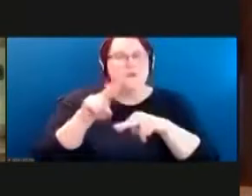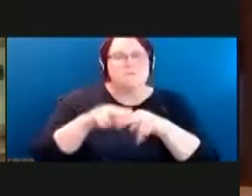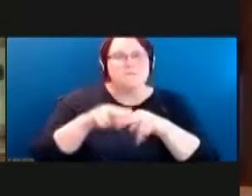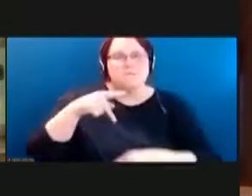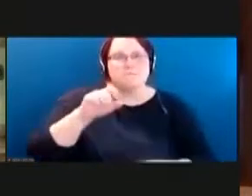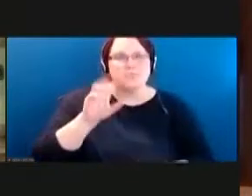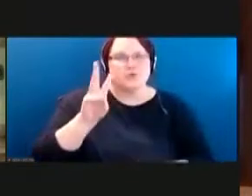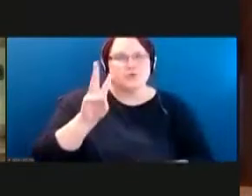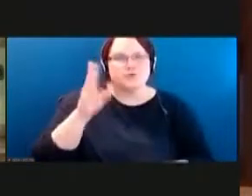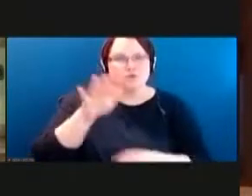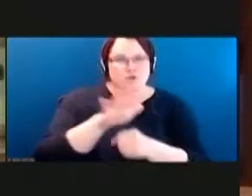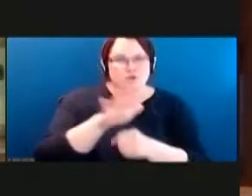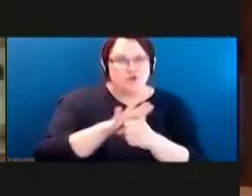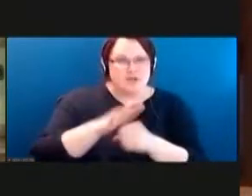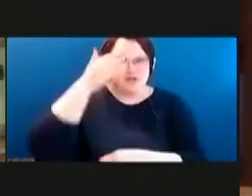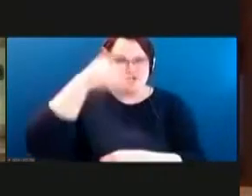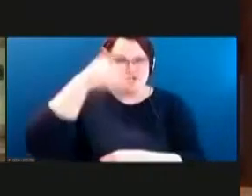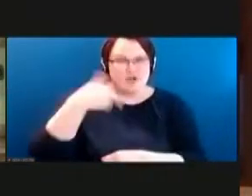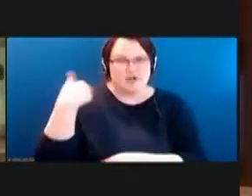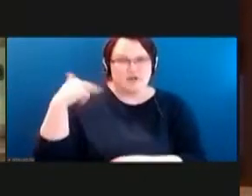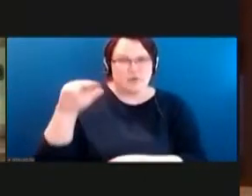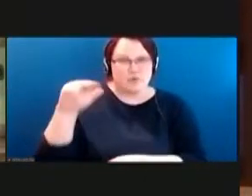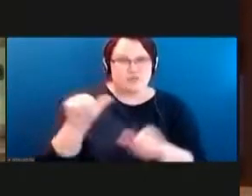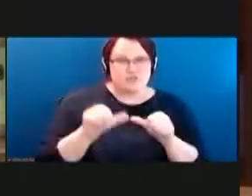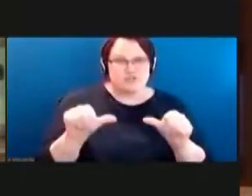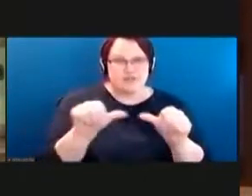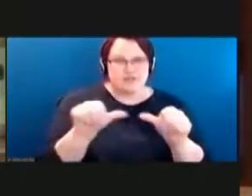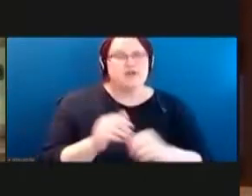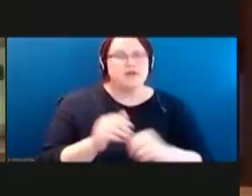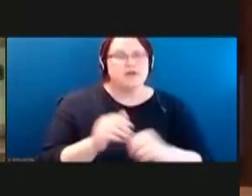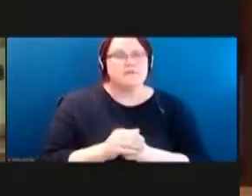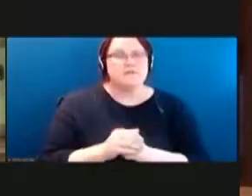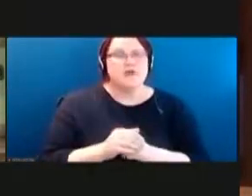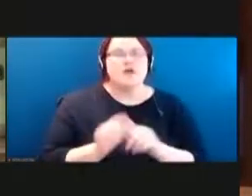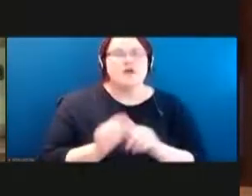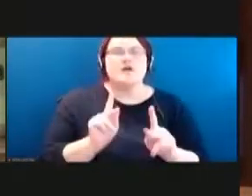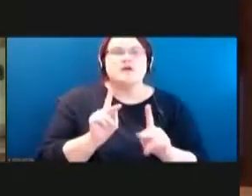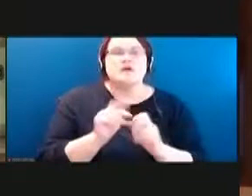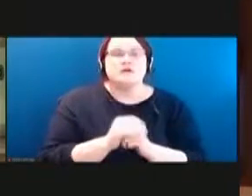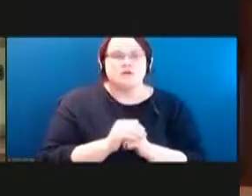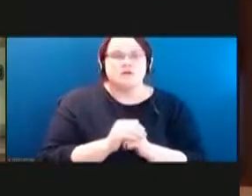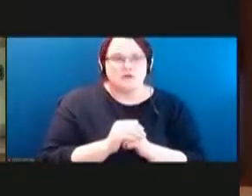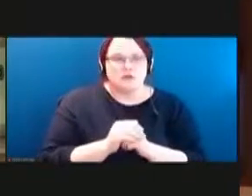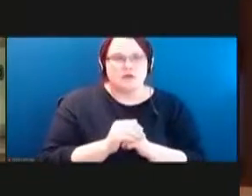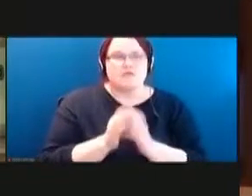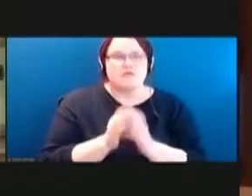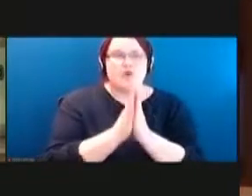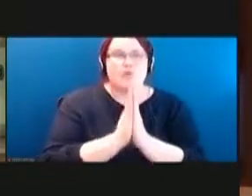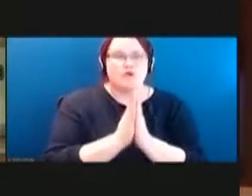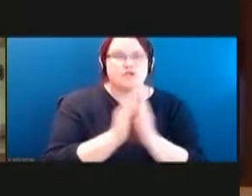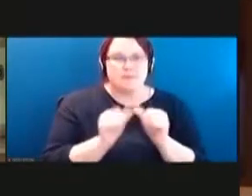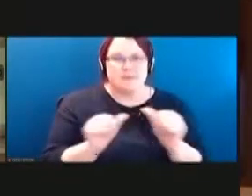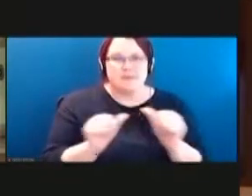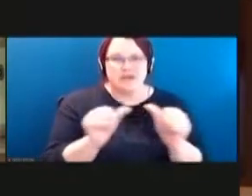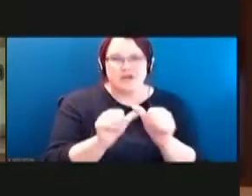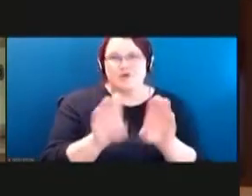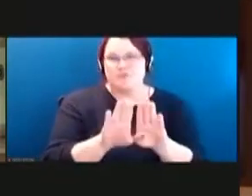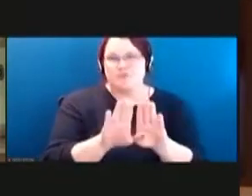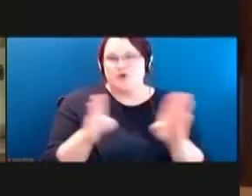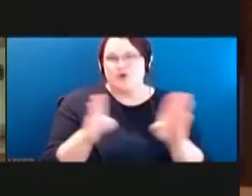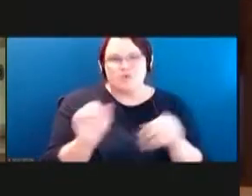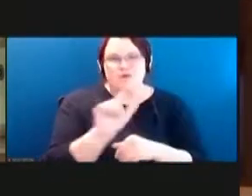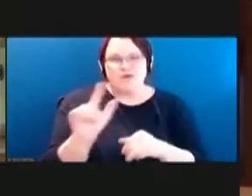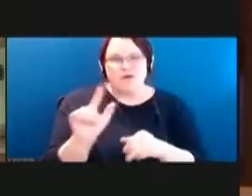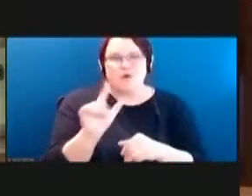area, that it would, the congregation, the worship area would be open to all on a first come, first served